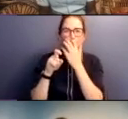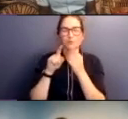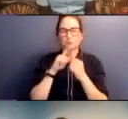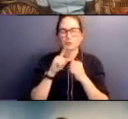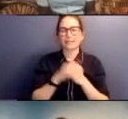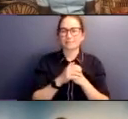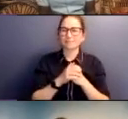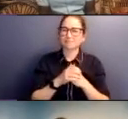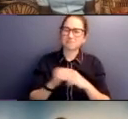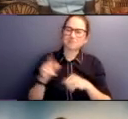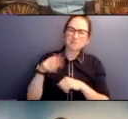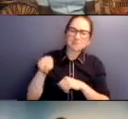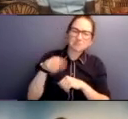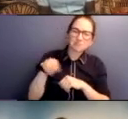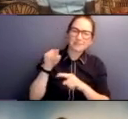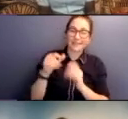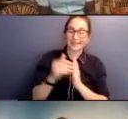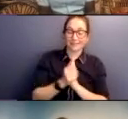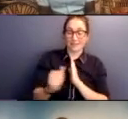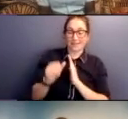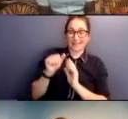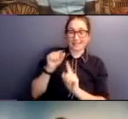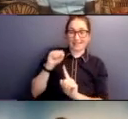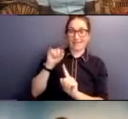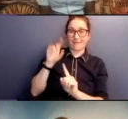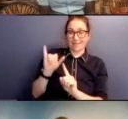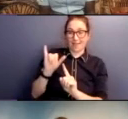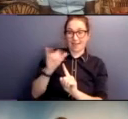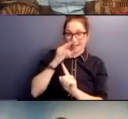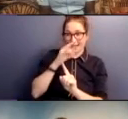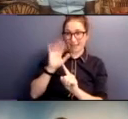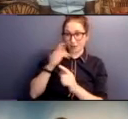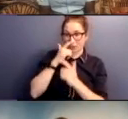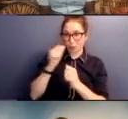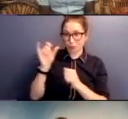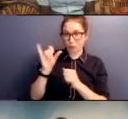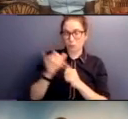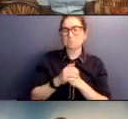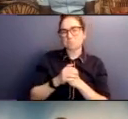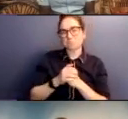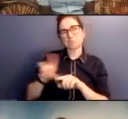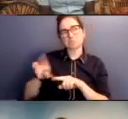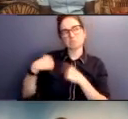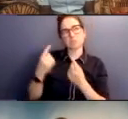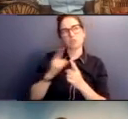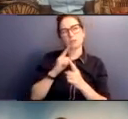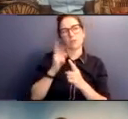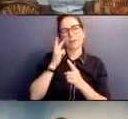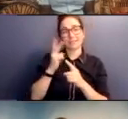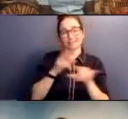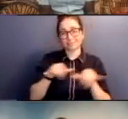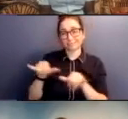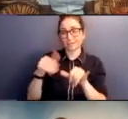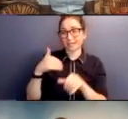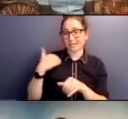make an assessment of that kid's ability and their interest. But I think that what I found universal is that the younger